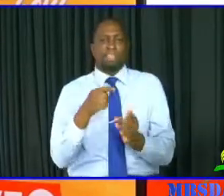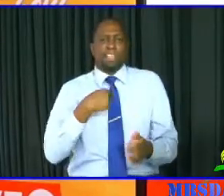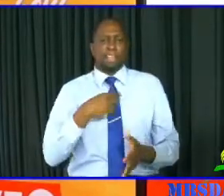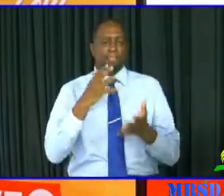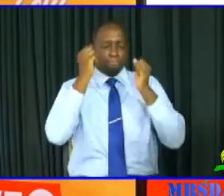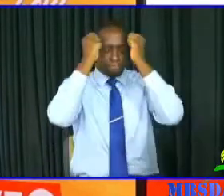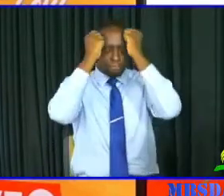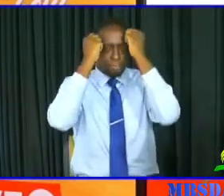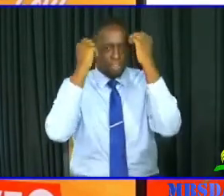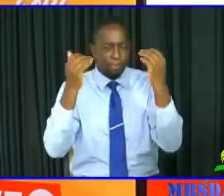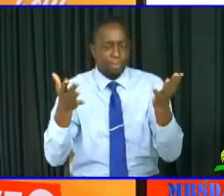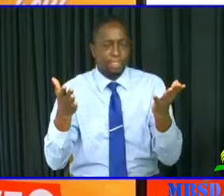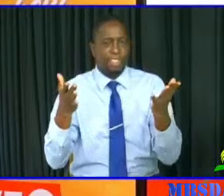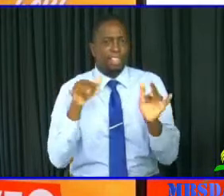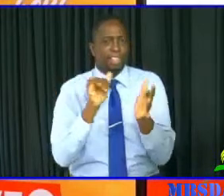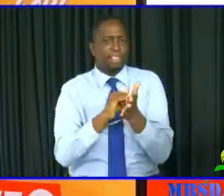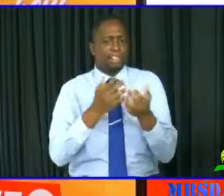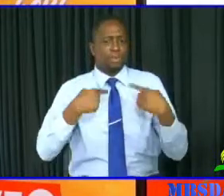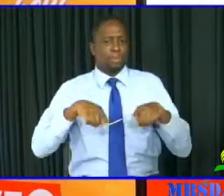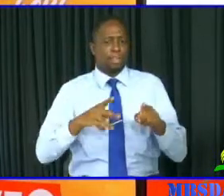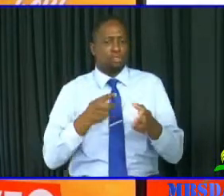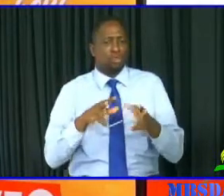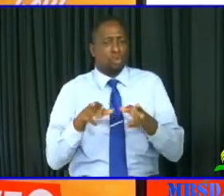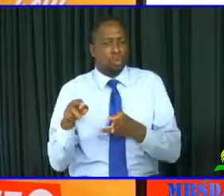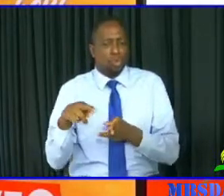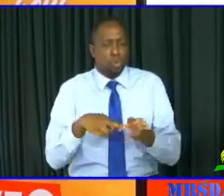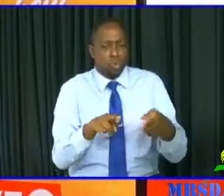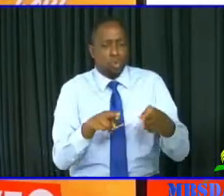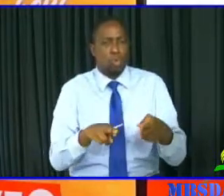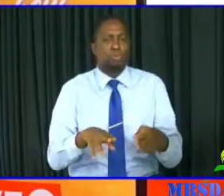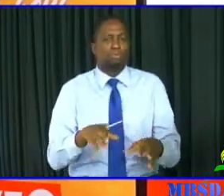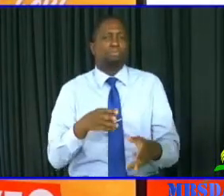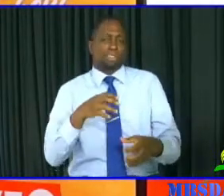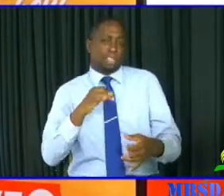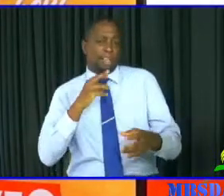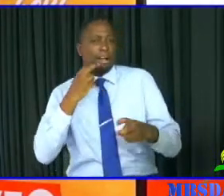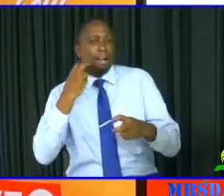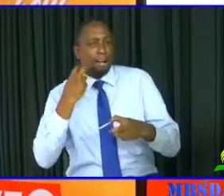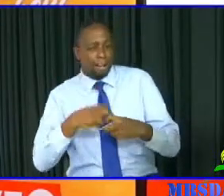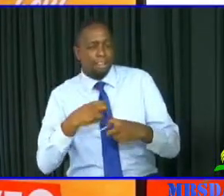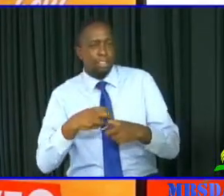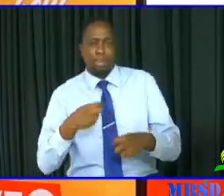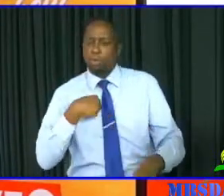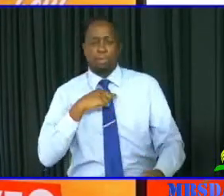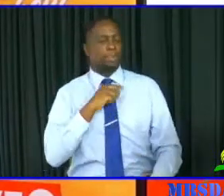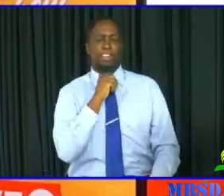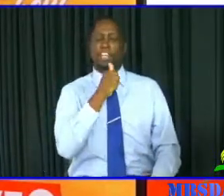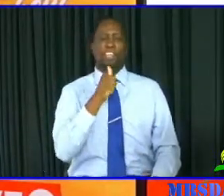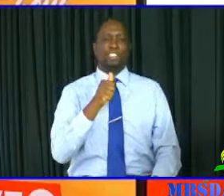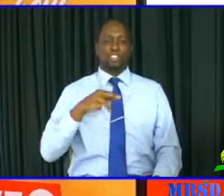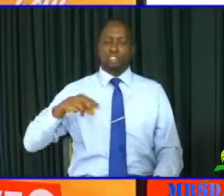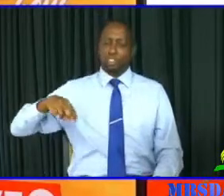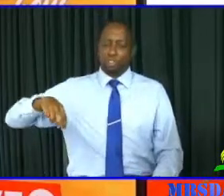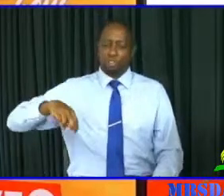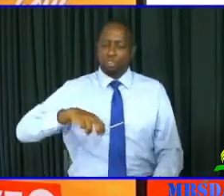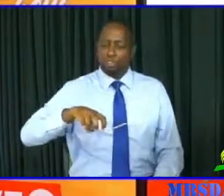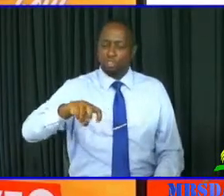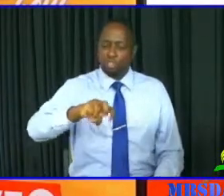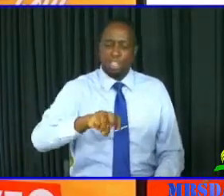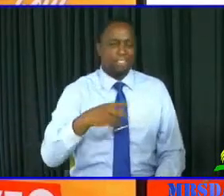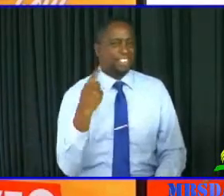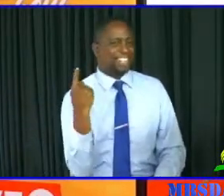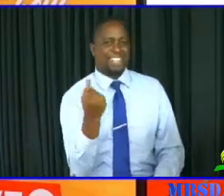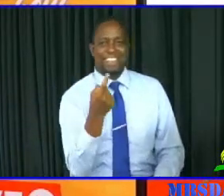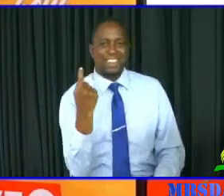you that while the road may be difficult, we will not travel alone. Because Jesus Christ,